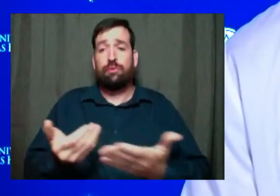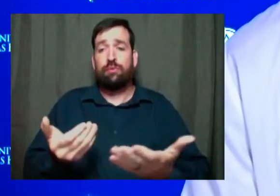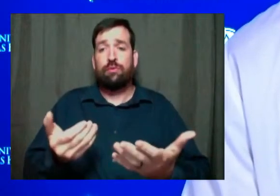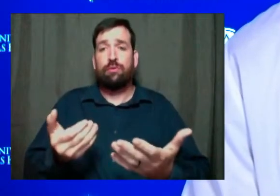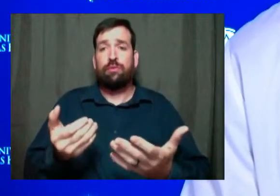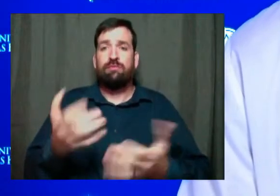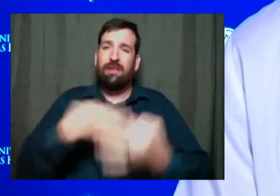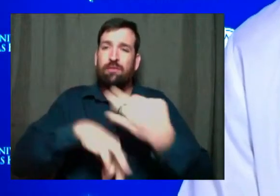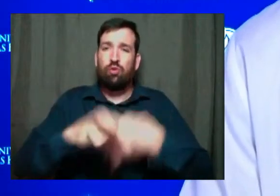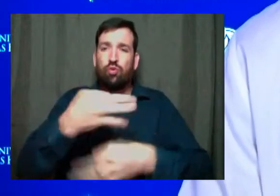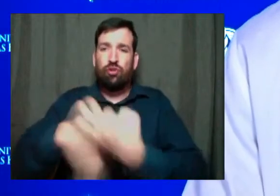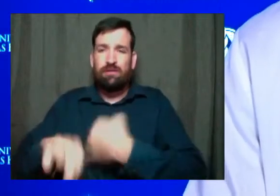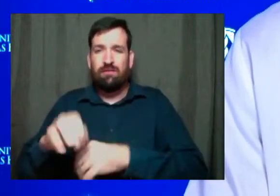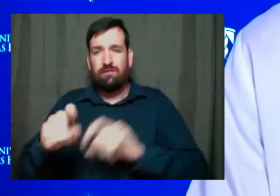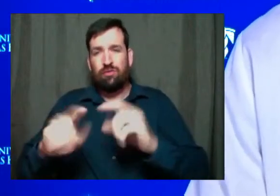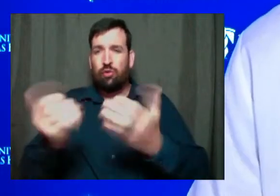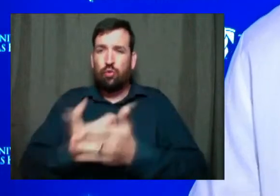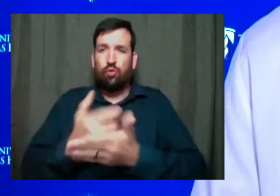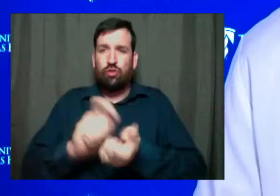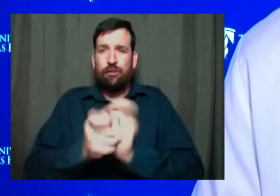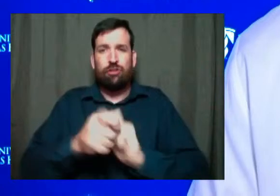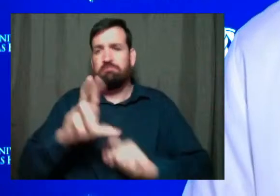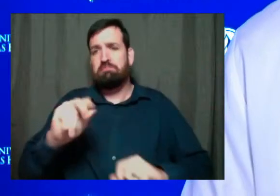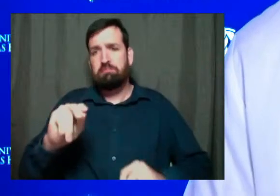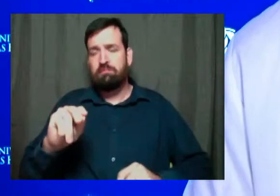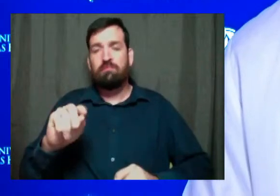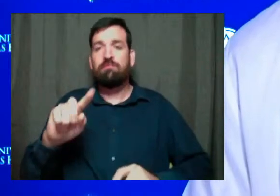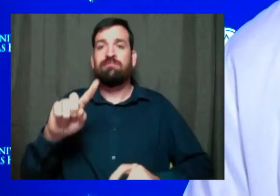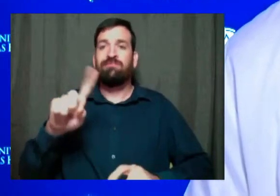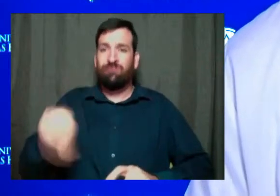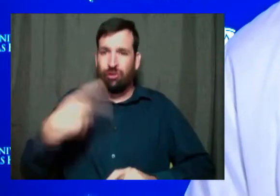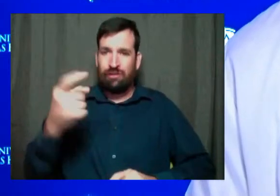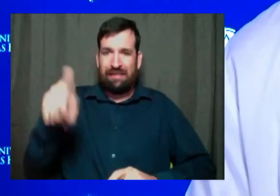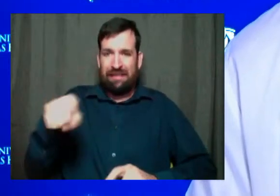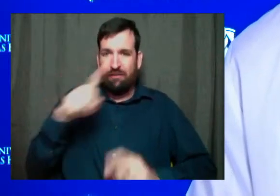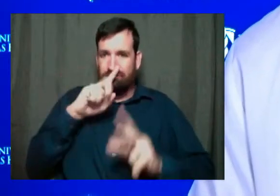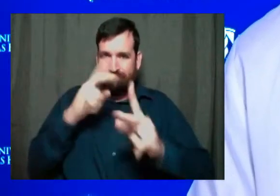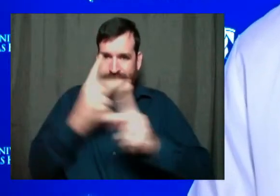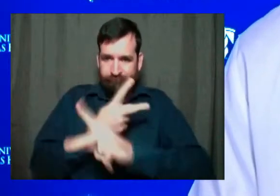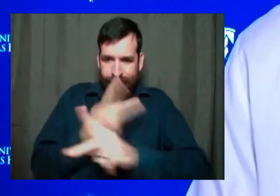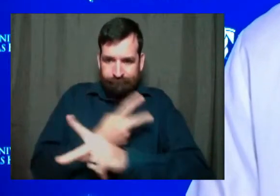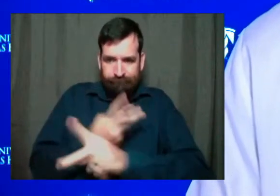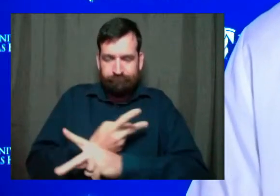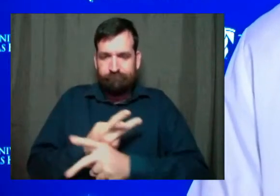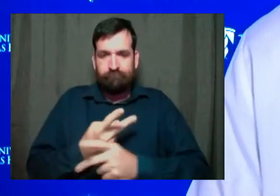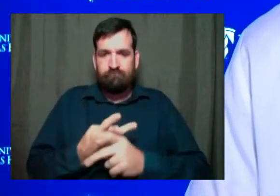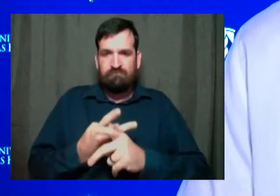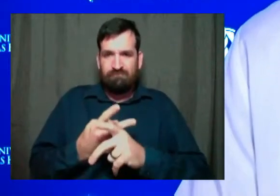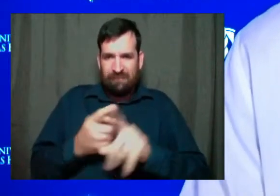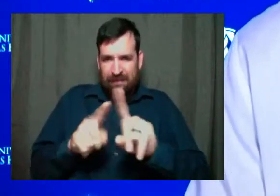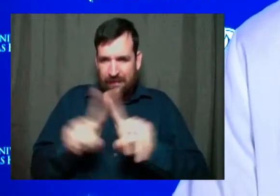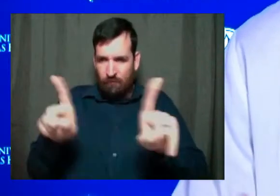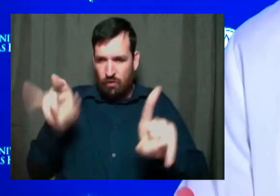substitutions or changes. And really, we just need to get down to see how much more fit or differently fit is this virus, and can it